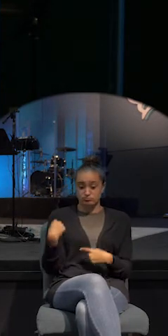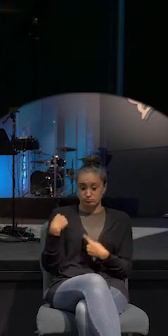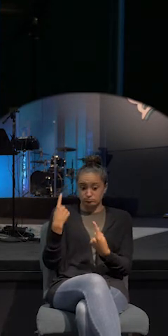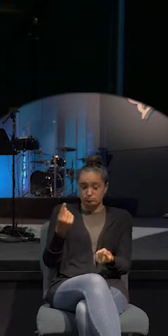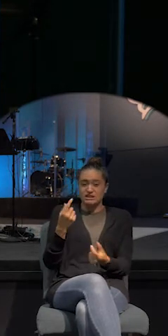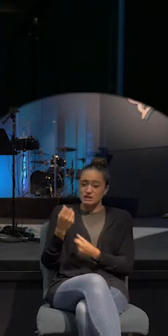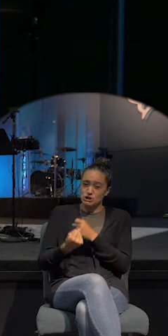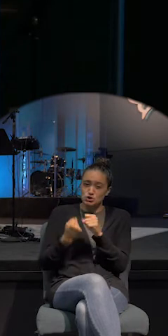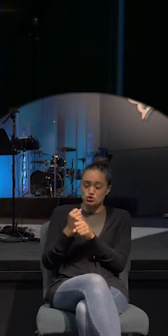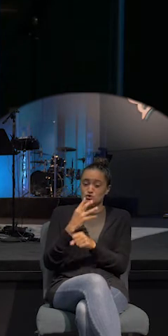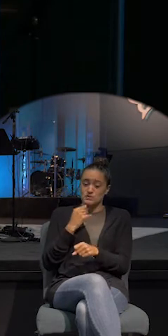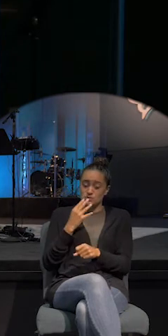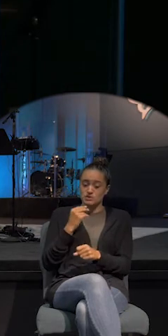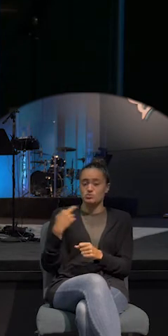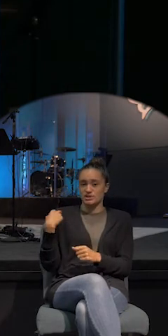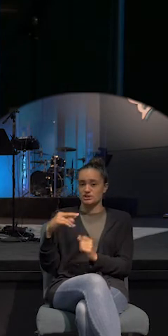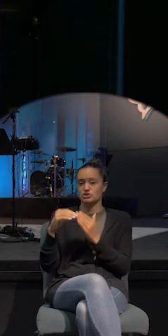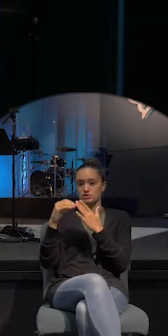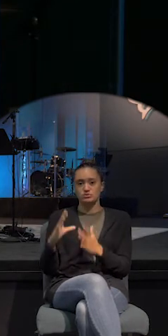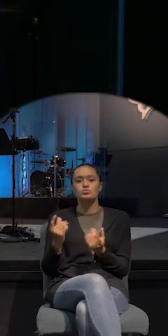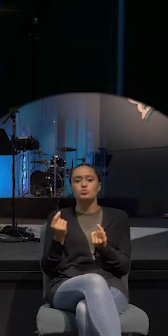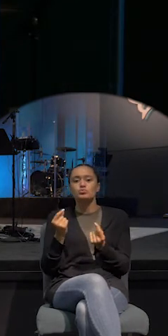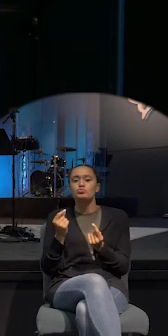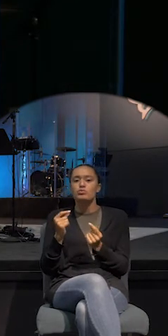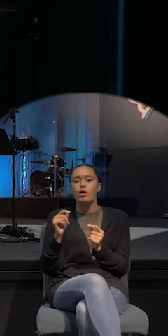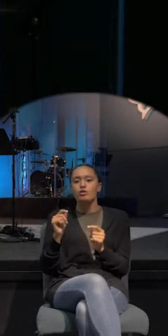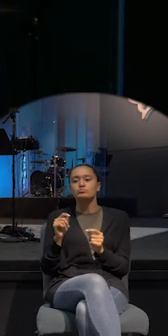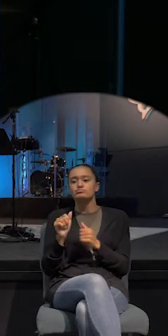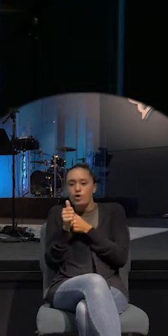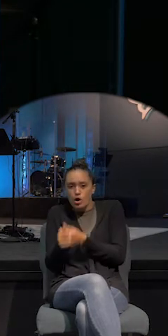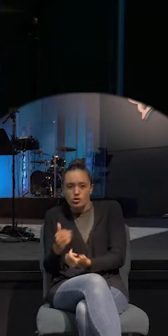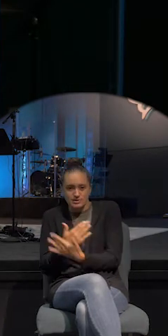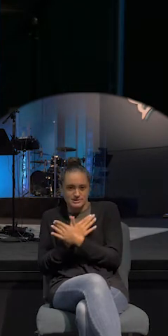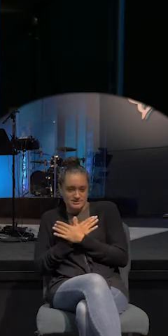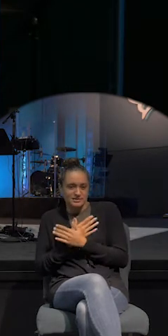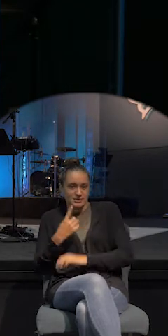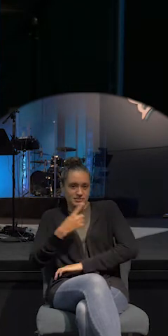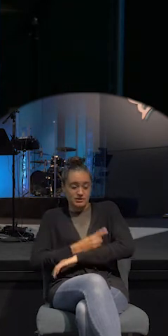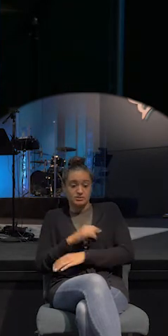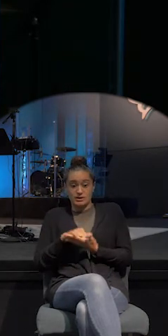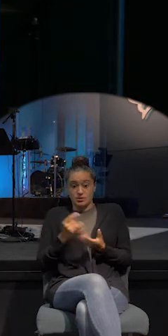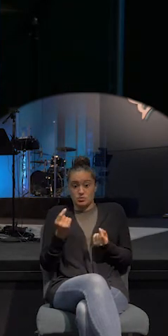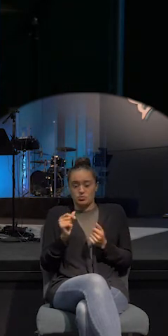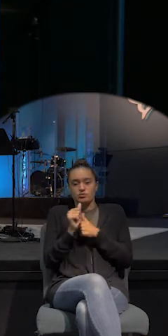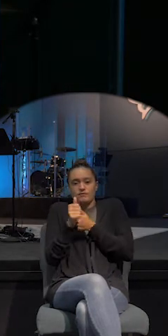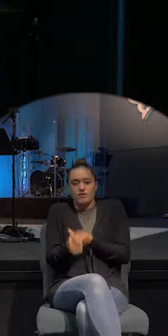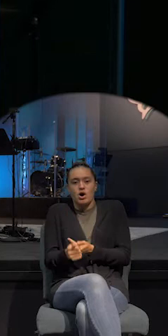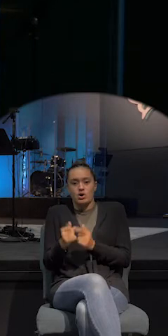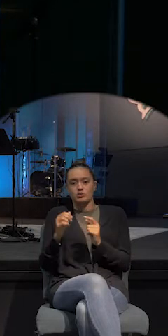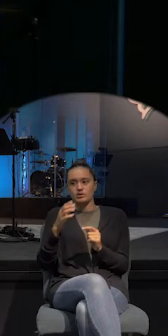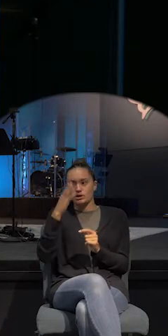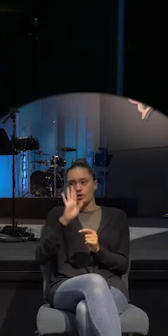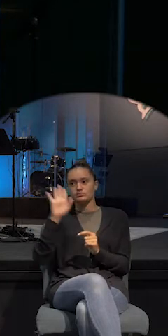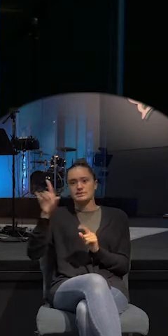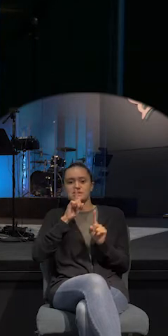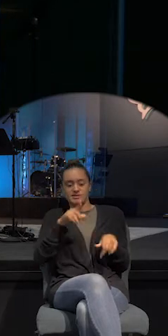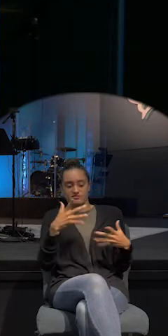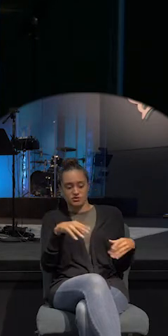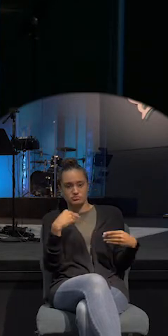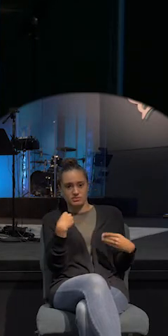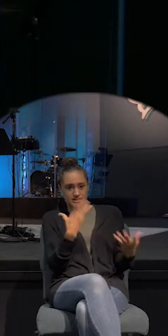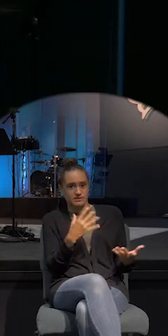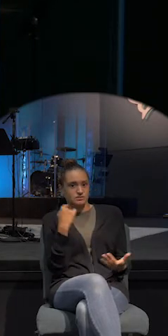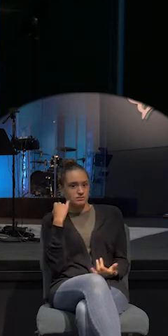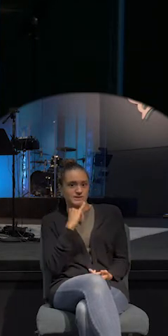Jewish religious leaders had observed the Sabbath. That was in keeping with the commands that God had given to Israel. And over time,